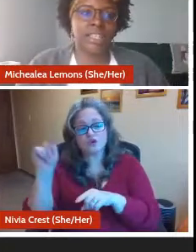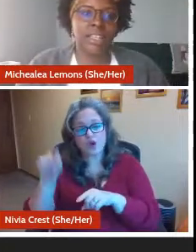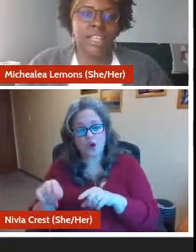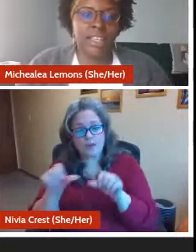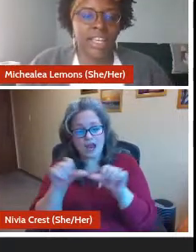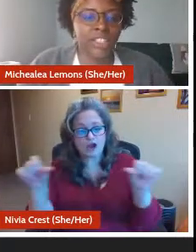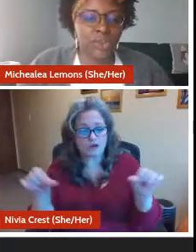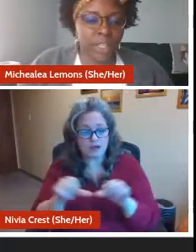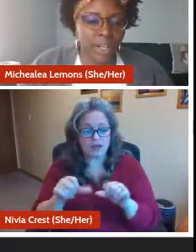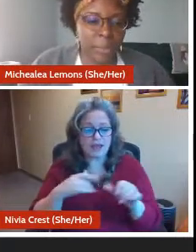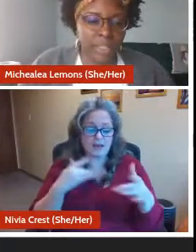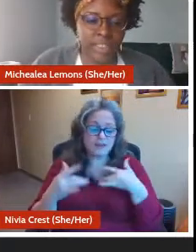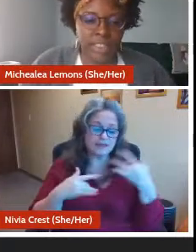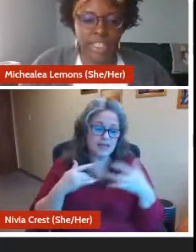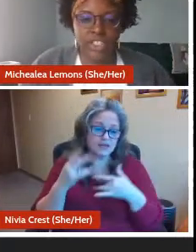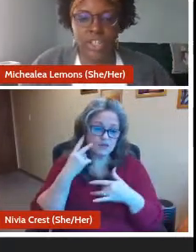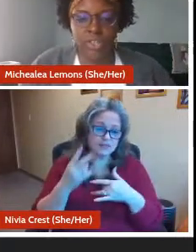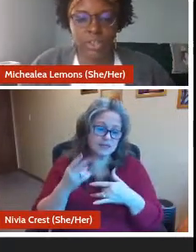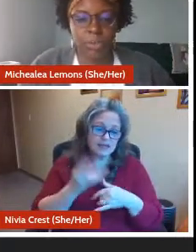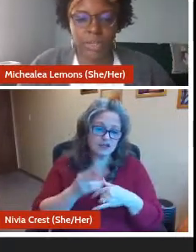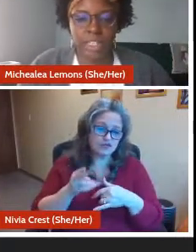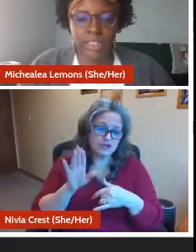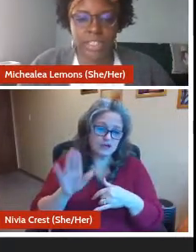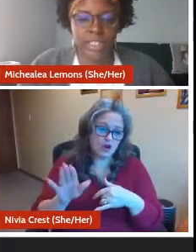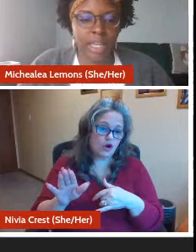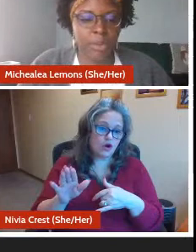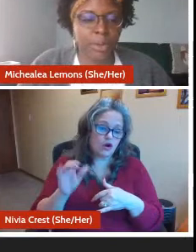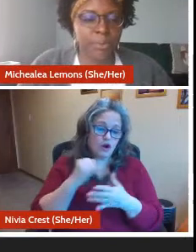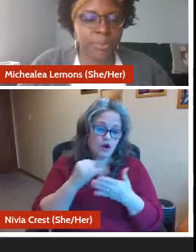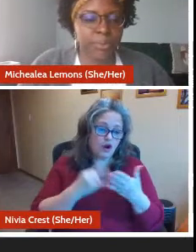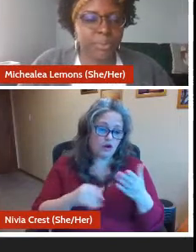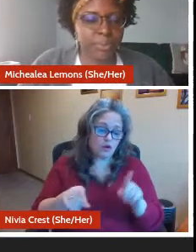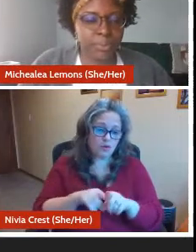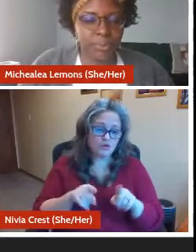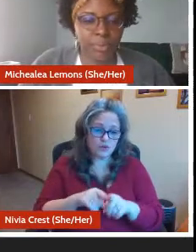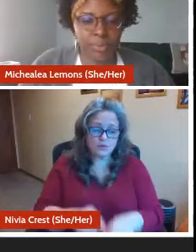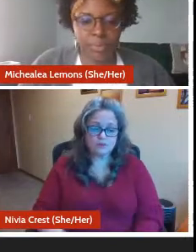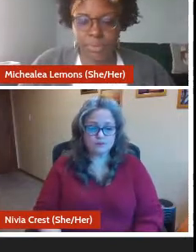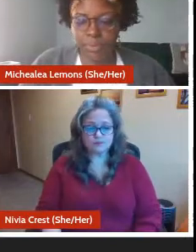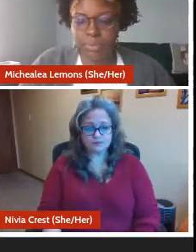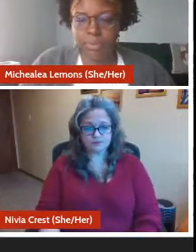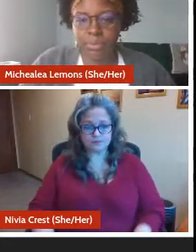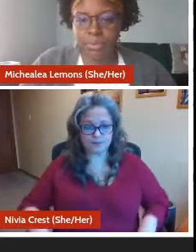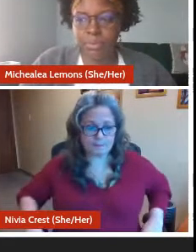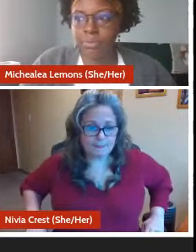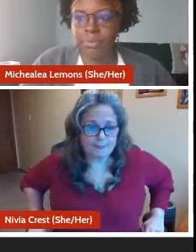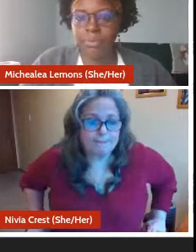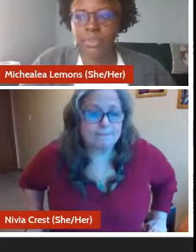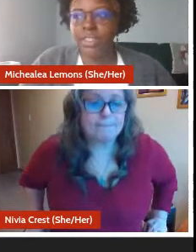to see the history in her pieces that she also brings to the table.